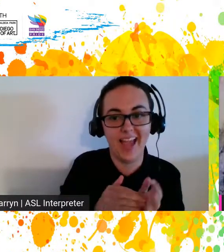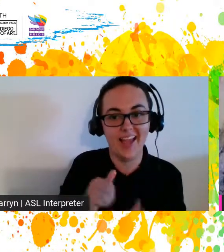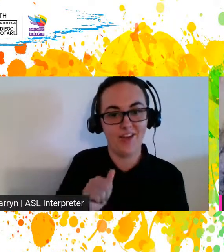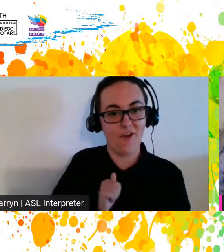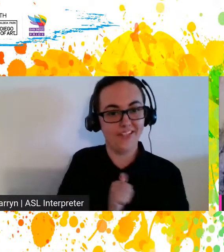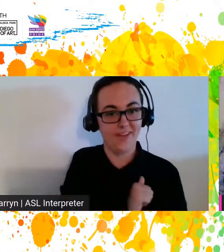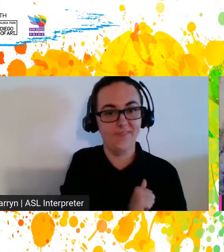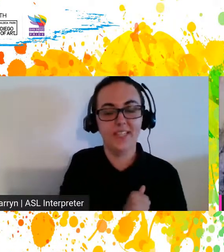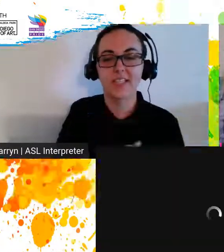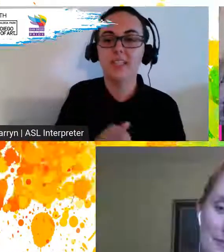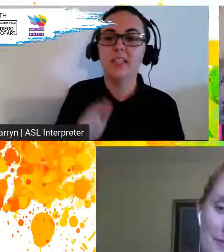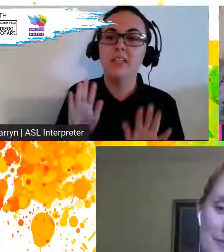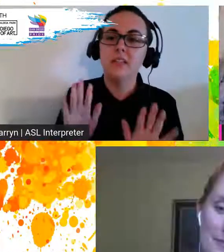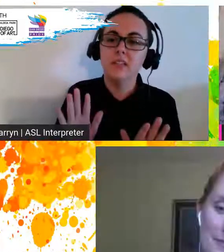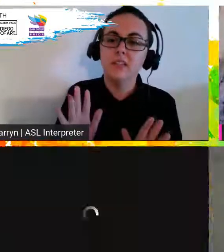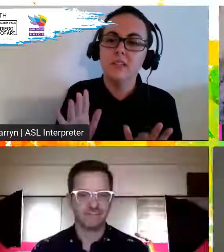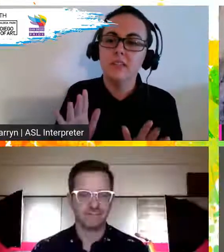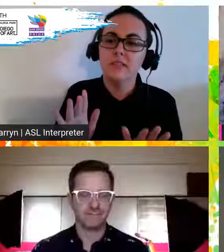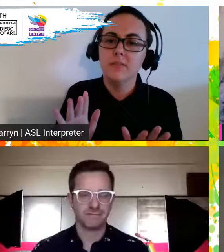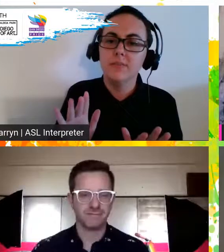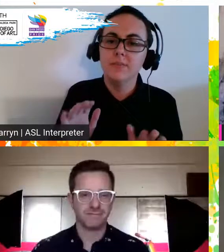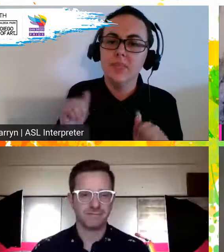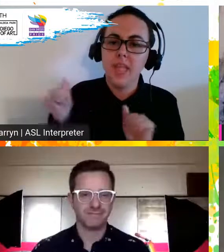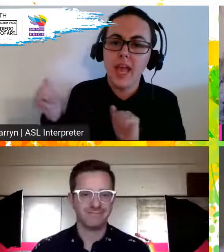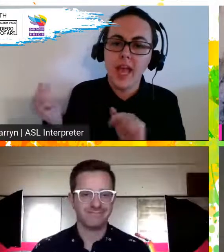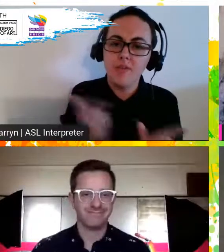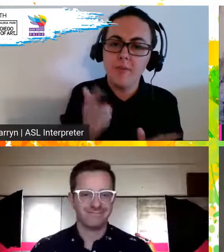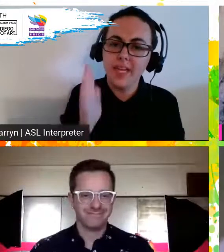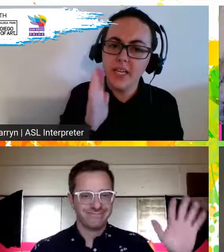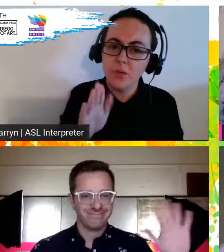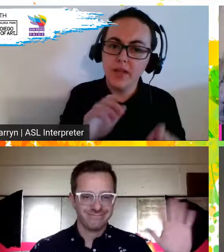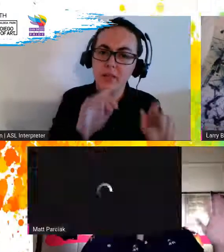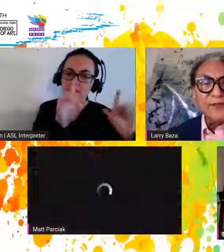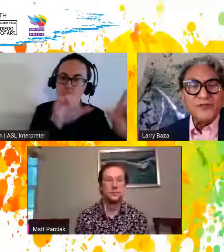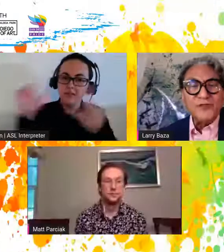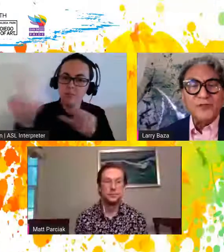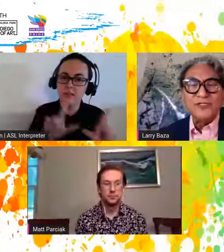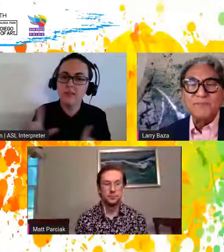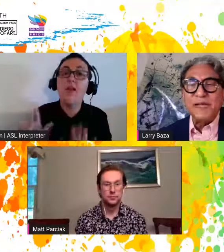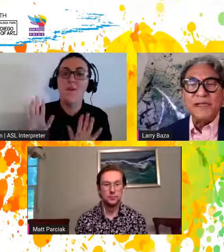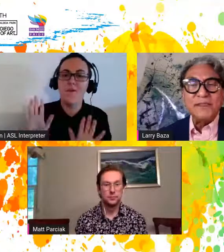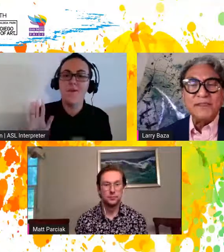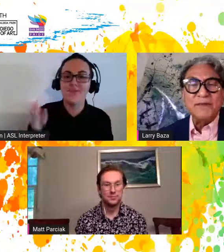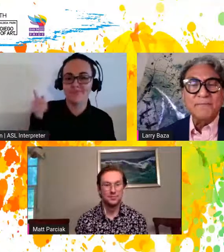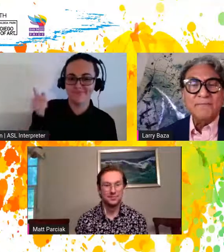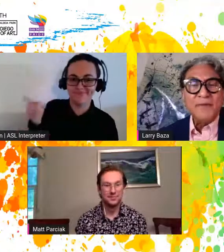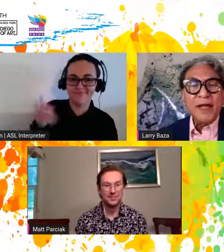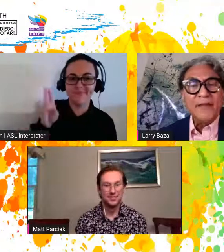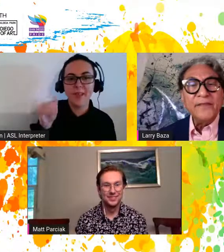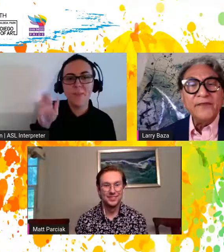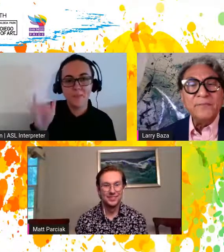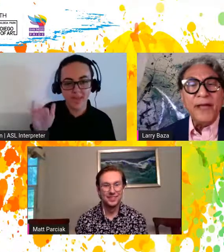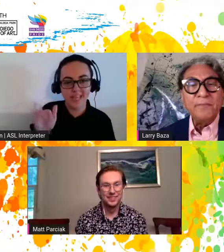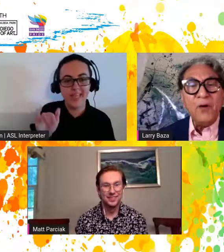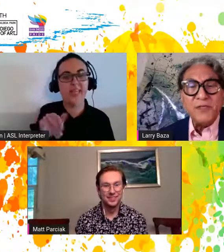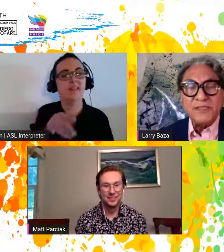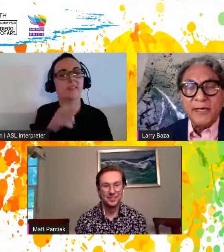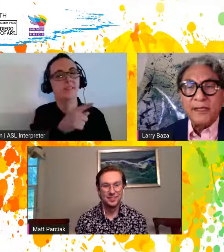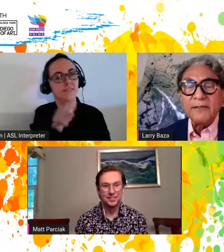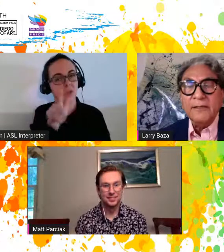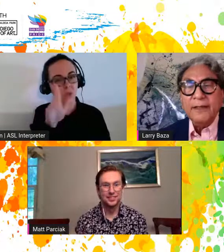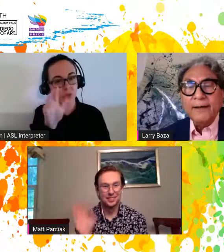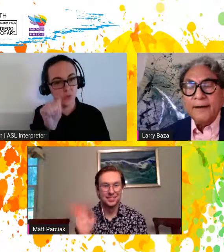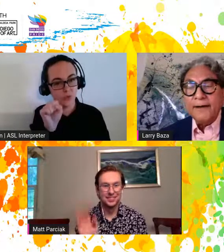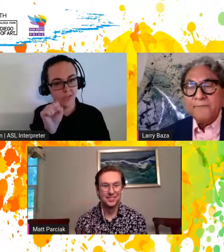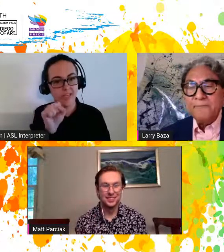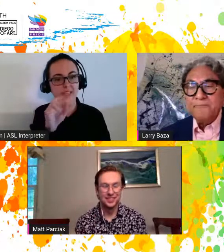Is everybody going to be online? There's Bailey, and there's Lucas Perez, and there's Matt